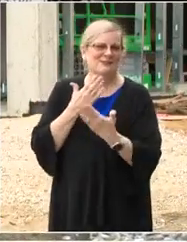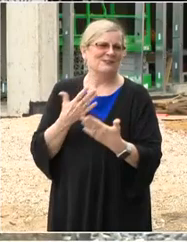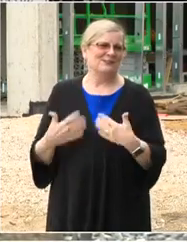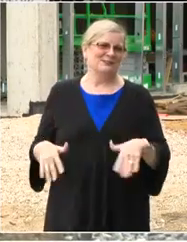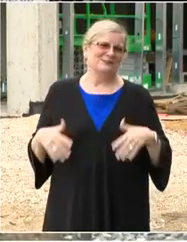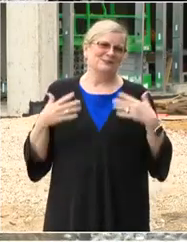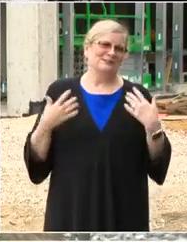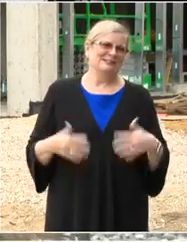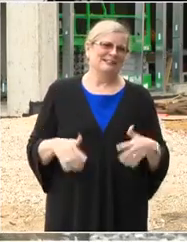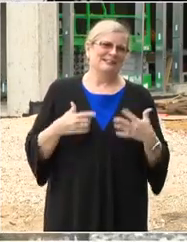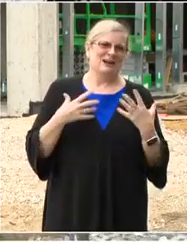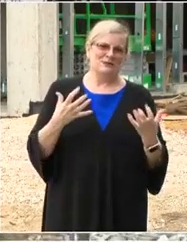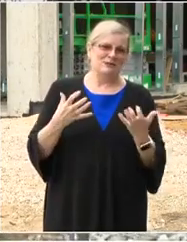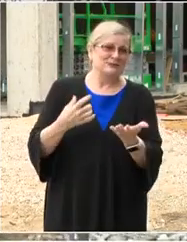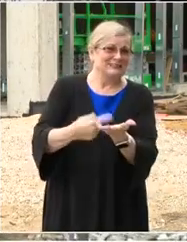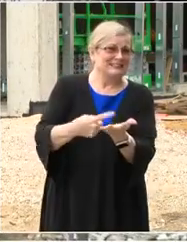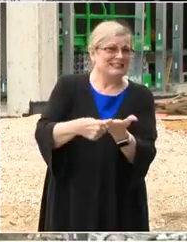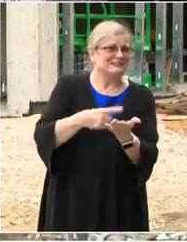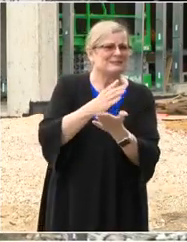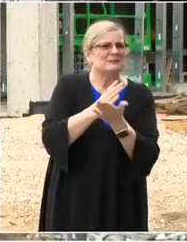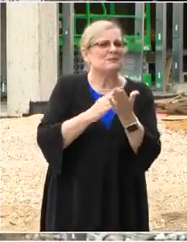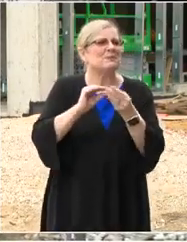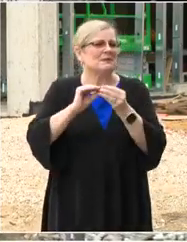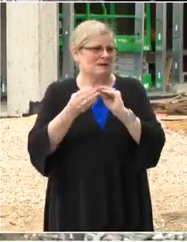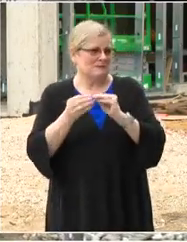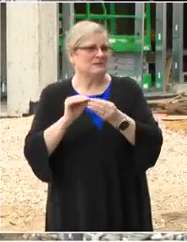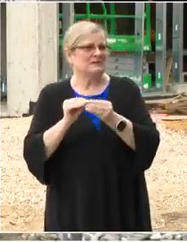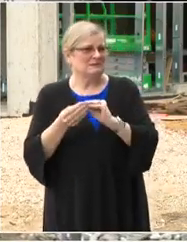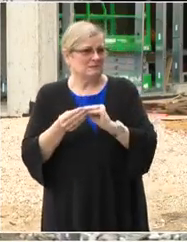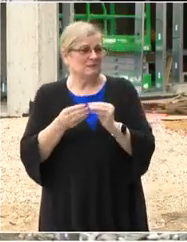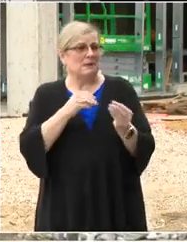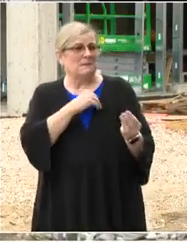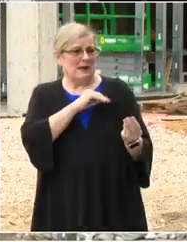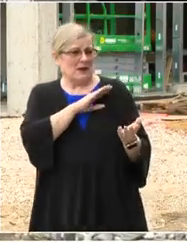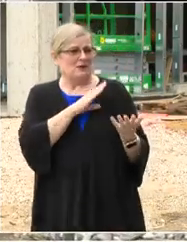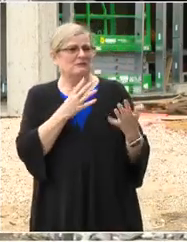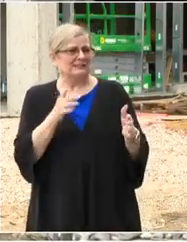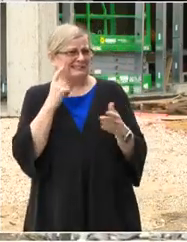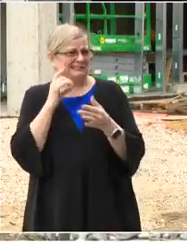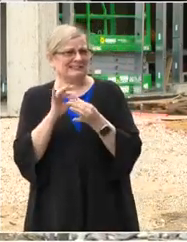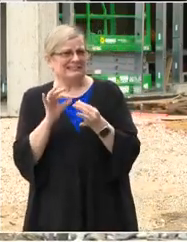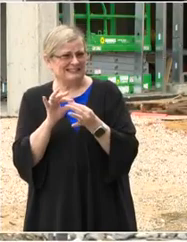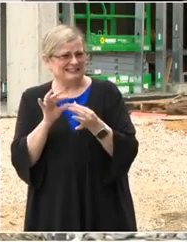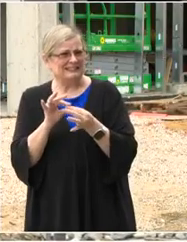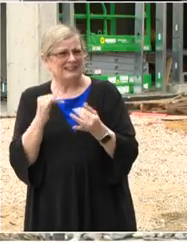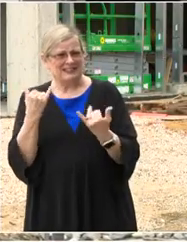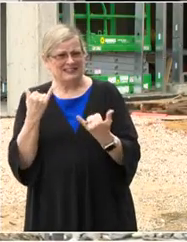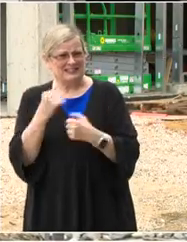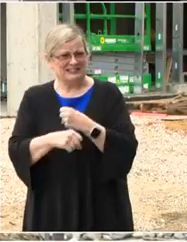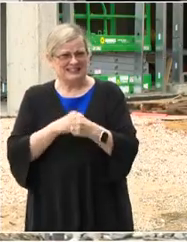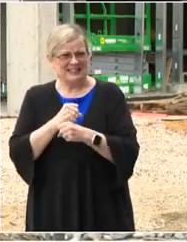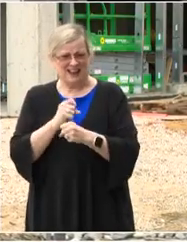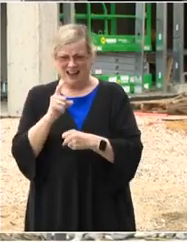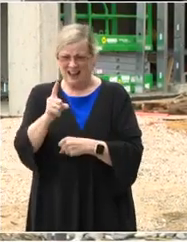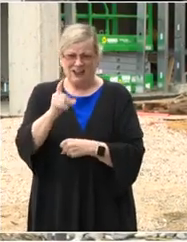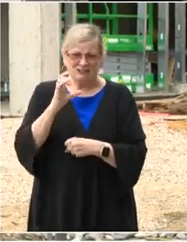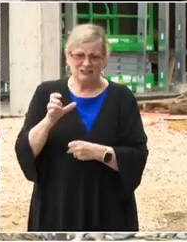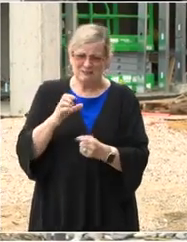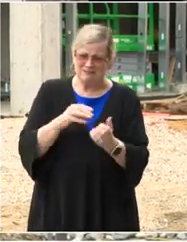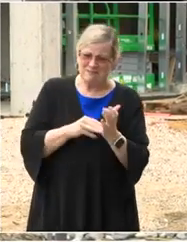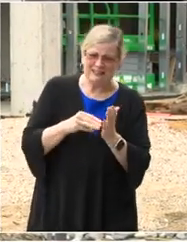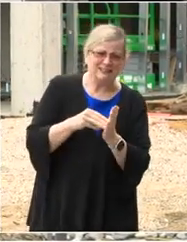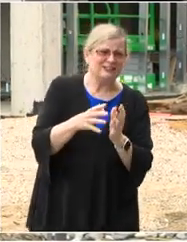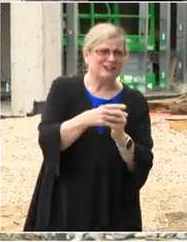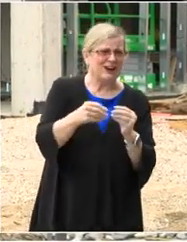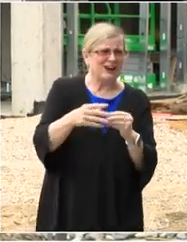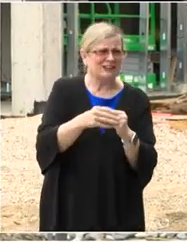talk to you about a few numbers. So as the mayor said, each year she committed to put $100 million into the Housing Production